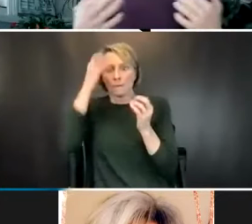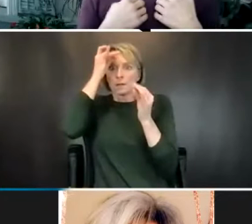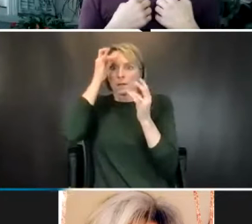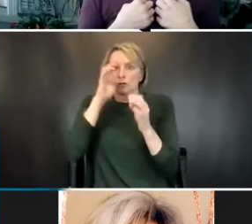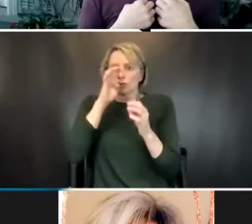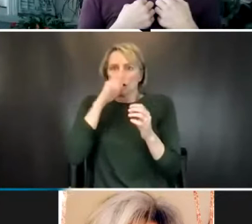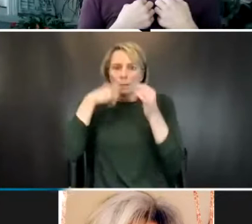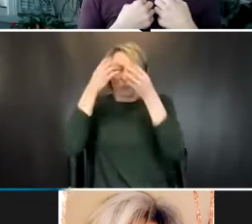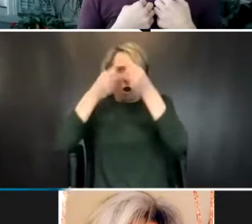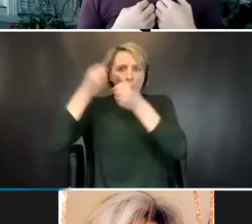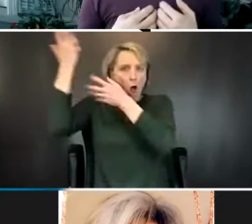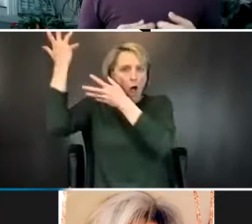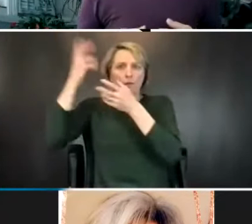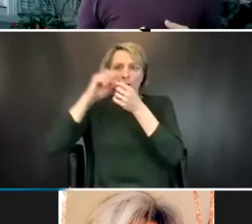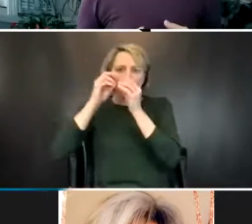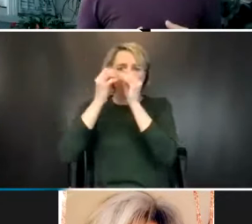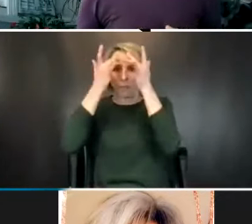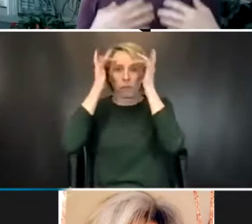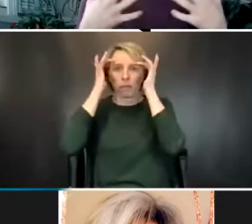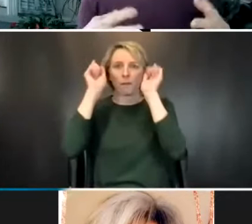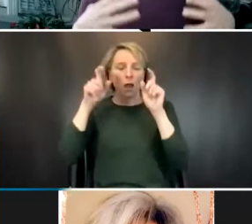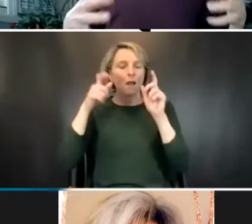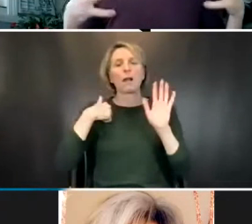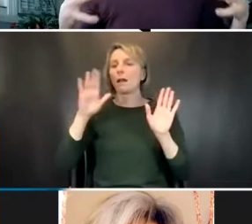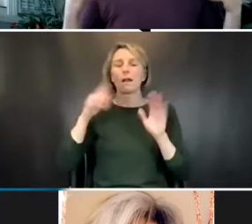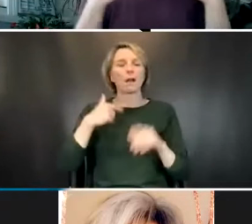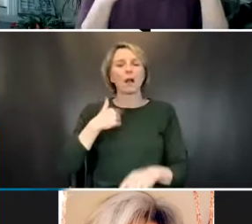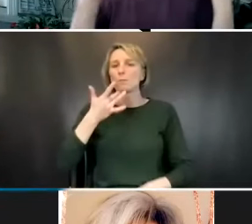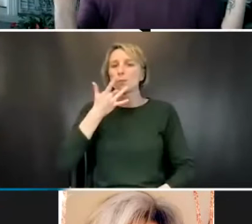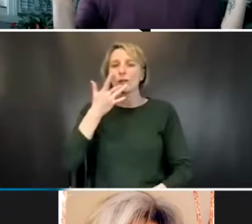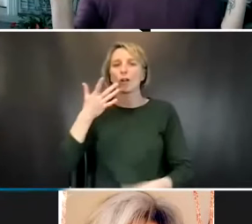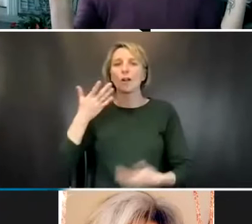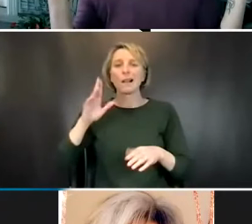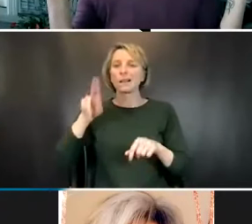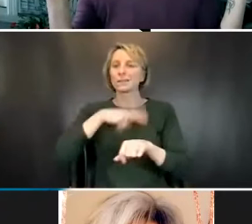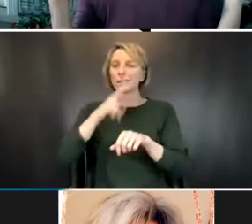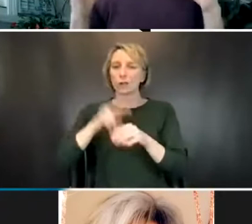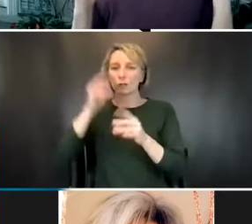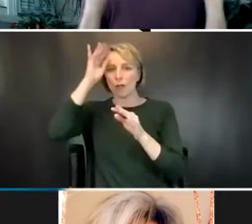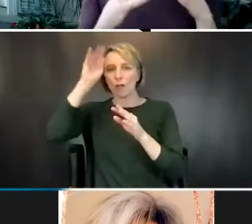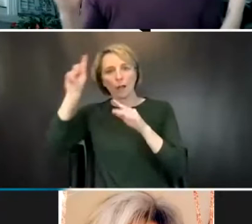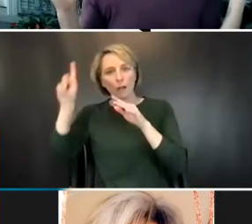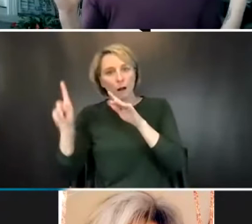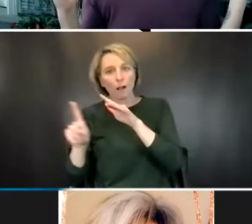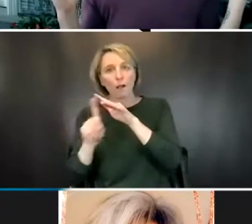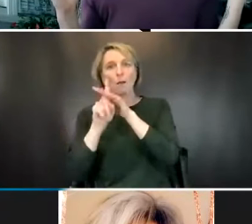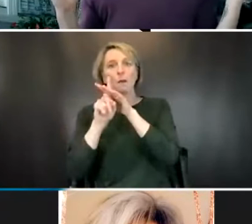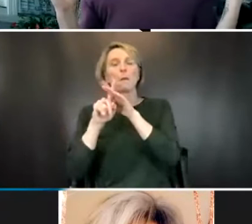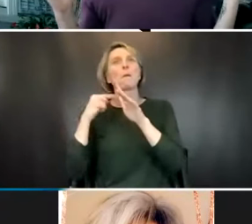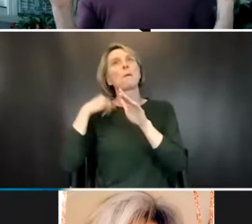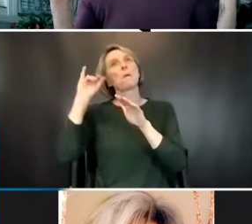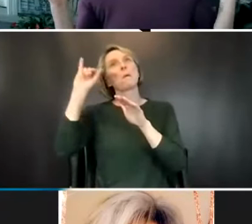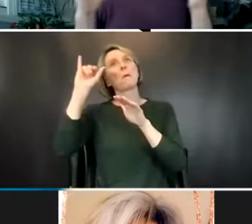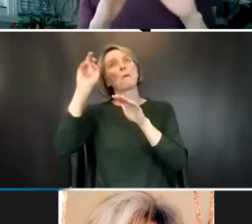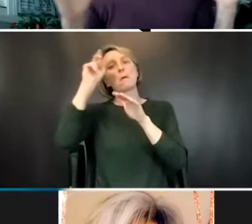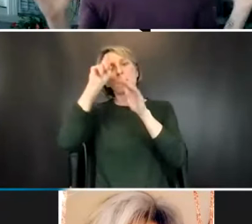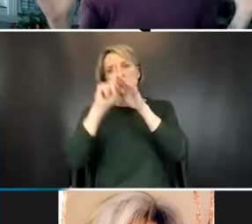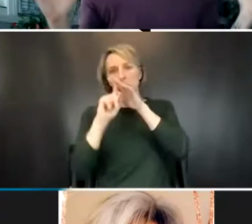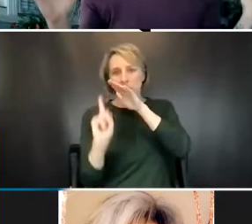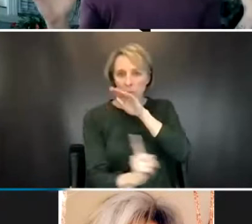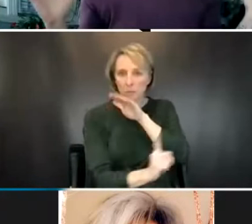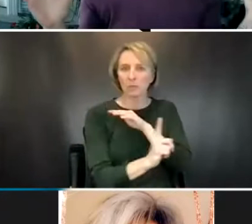more helpful for me than trying to chase that idea of having no thoughts in my head. That's never going to be me. I don't know if